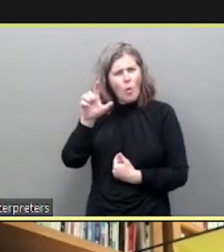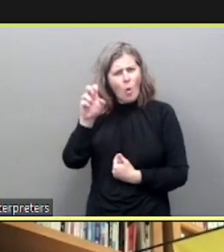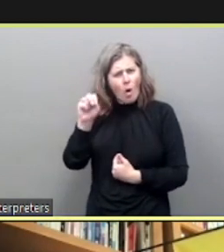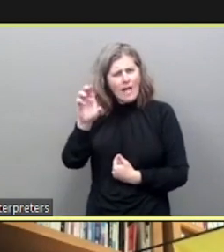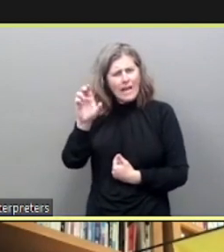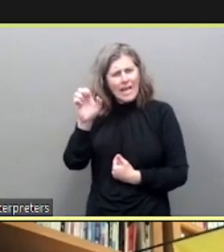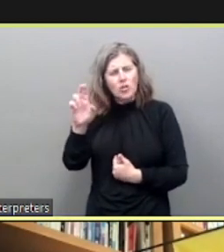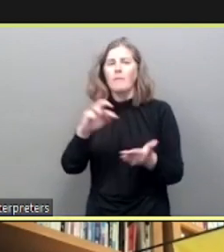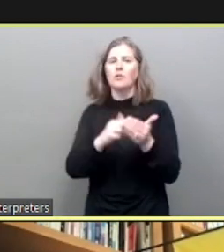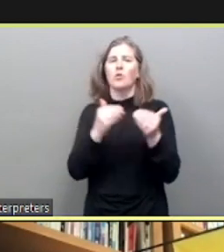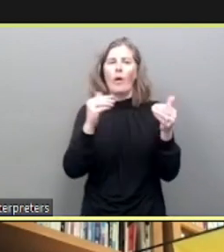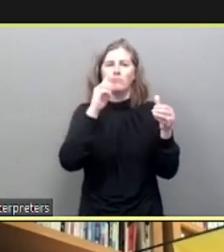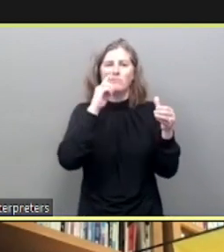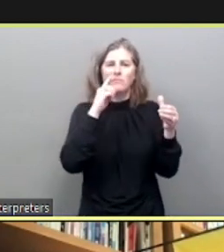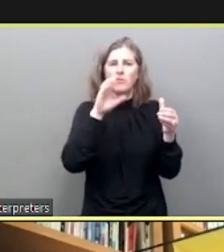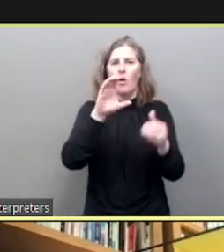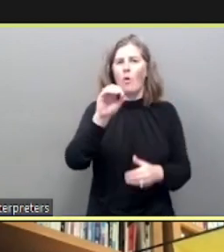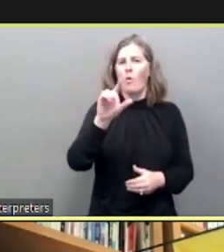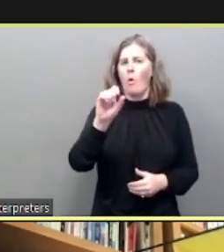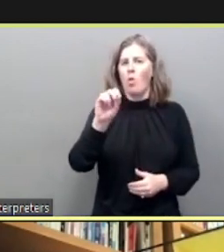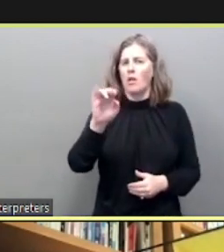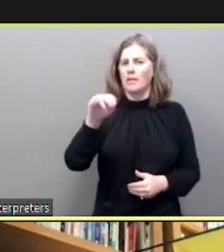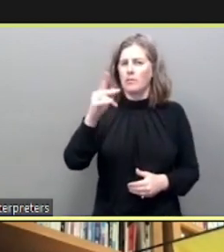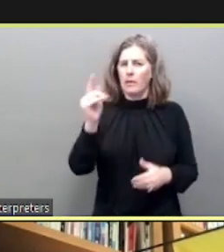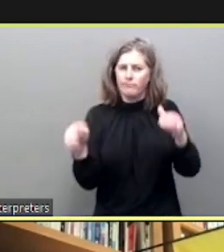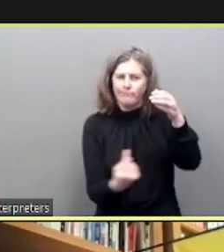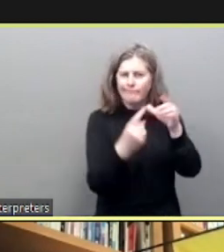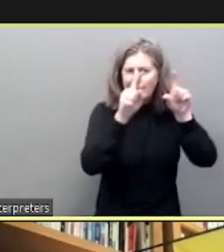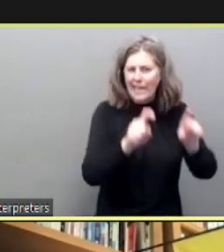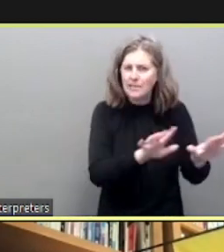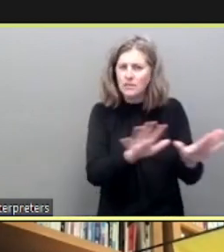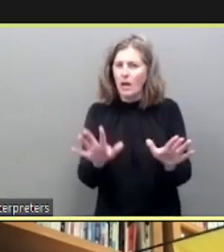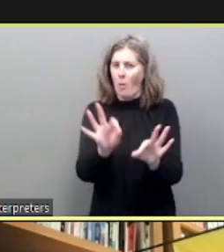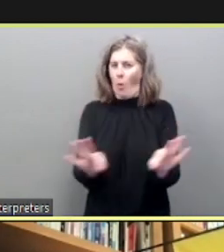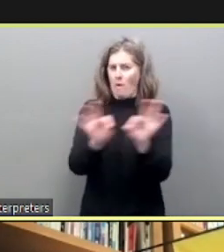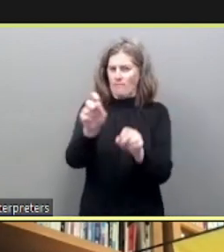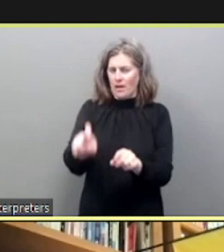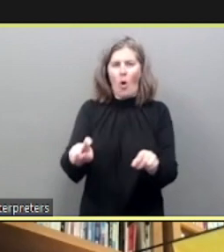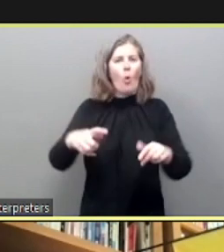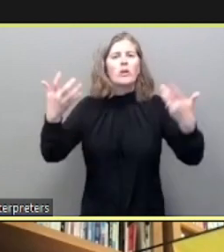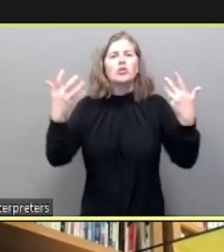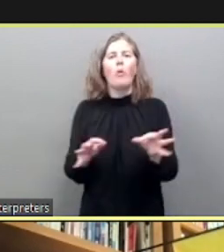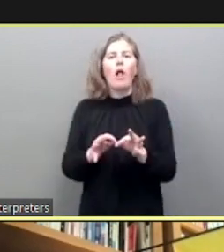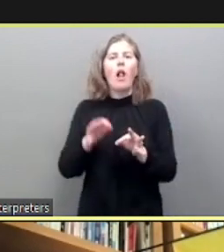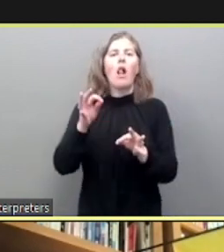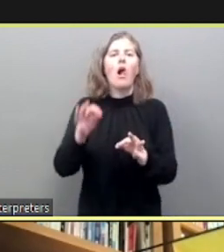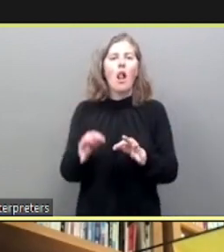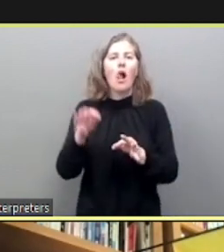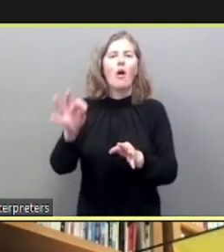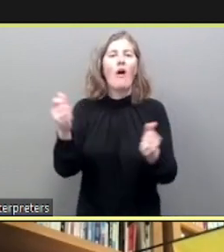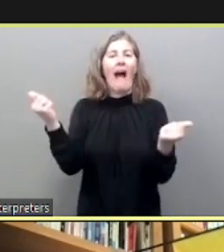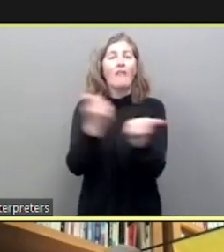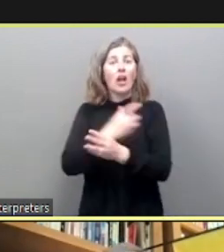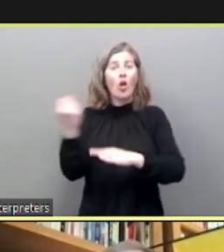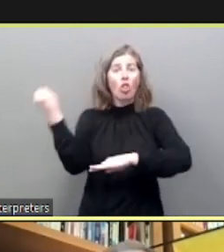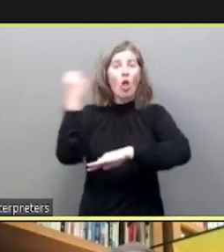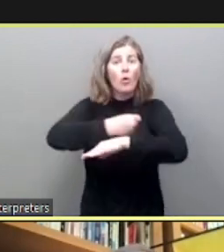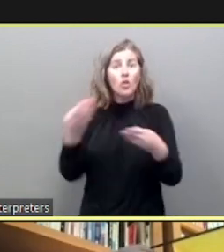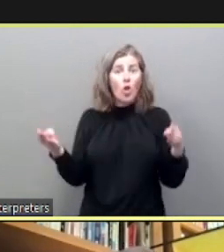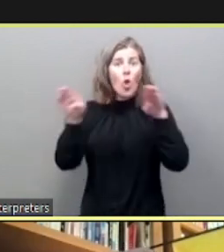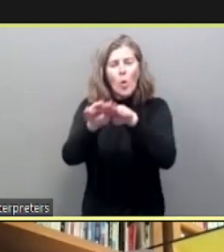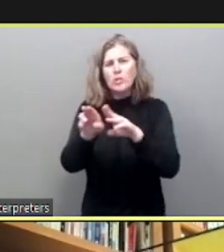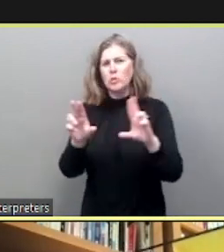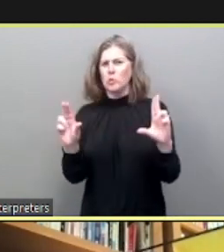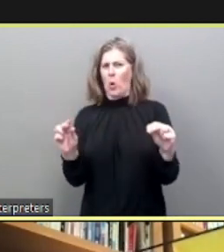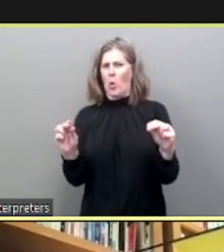colonoscopy becomes medically necessary. And so we don't want to go through another period where we close down care and see the kind of rebound